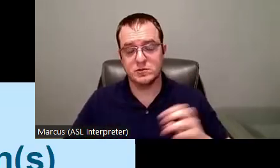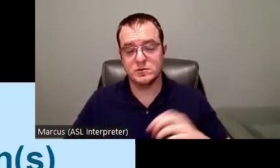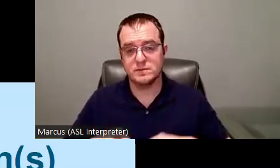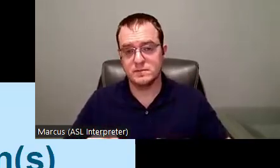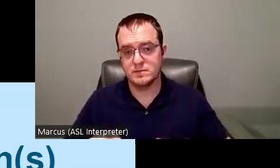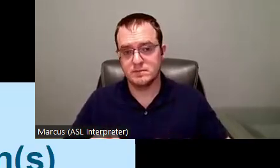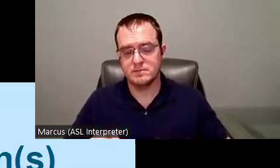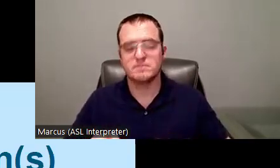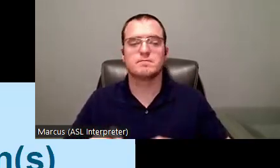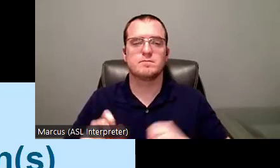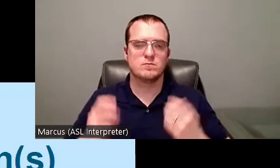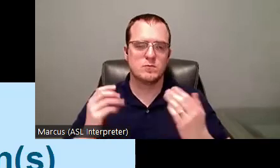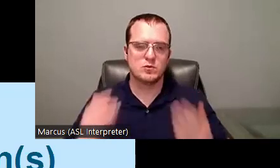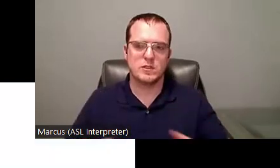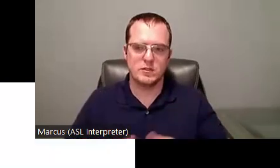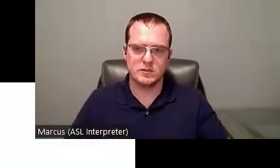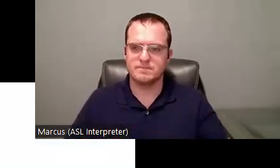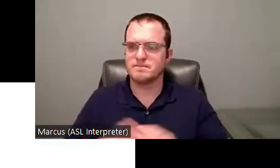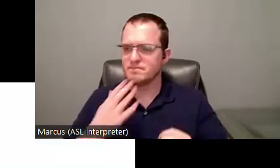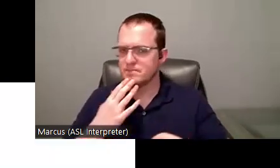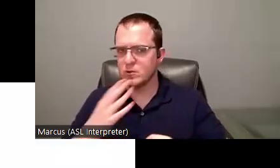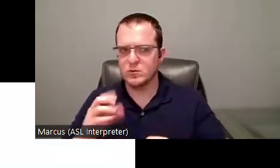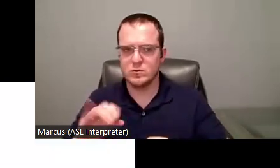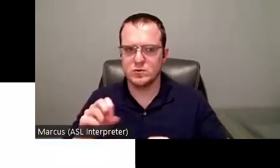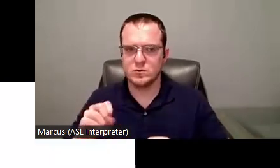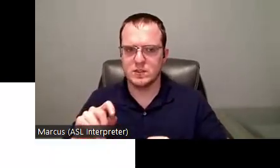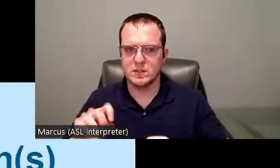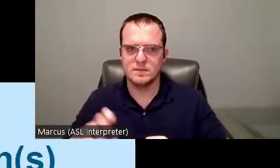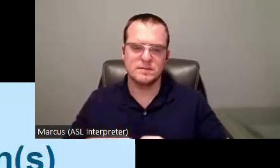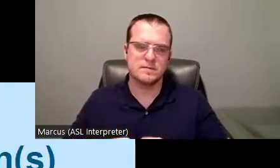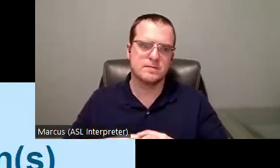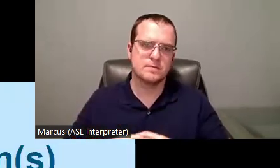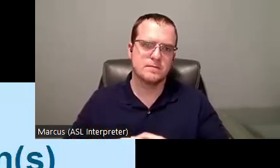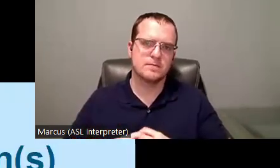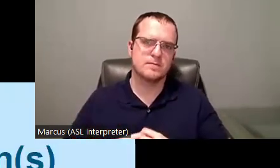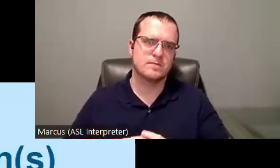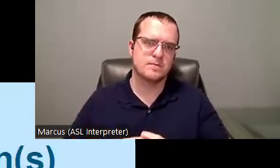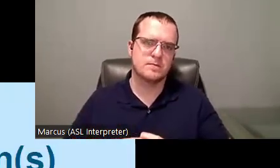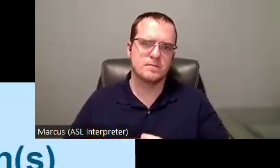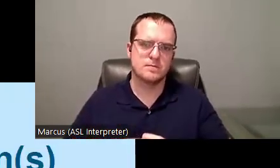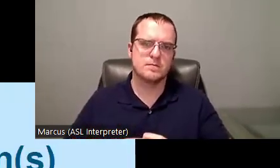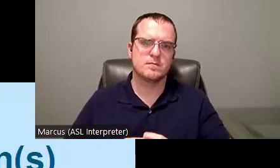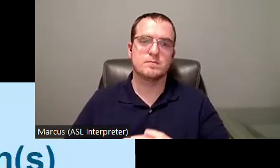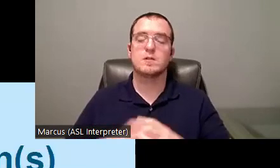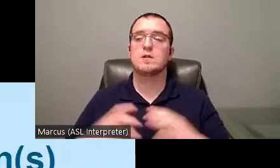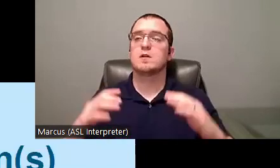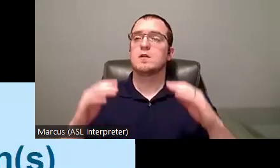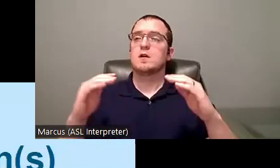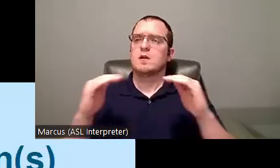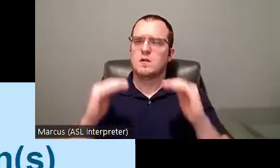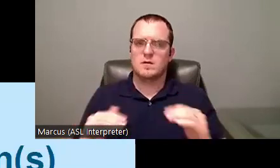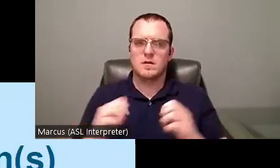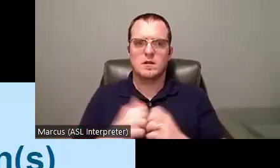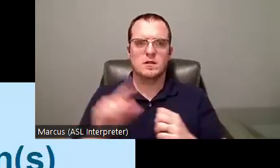Wonderful. Motion carries. Thanks, Josette. Moving on, our next item is